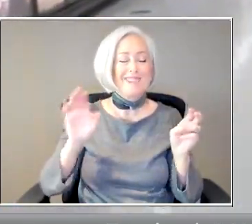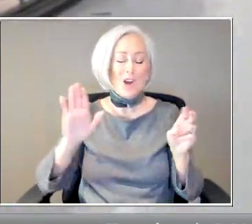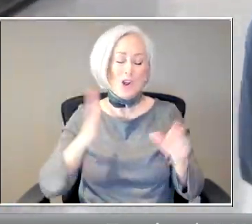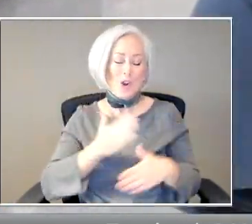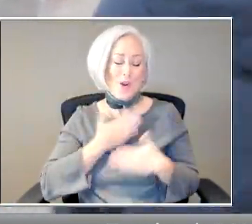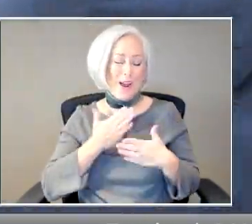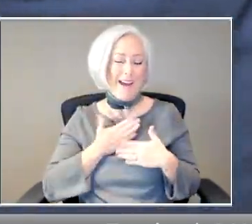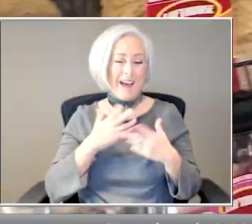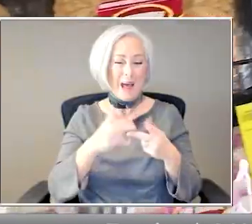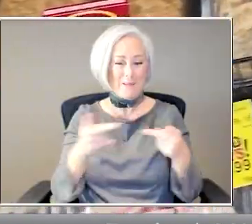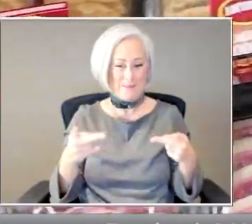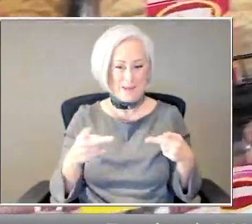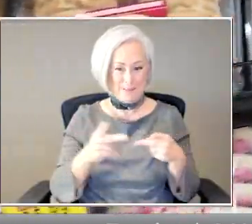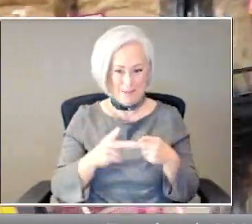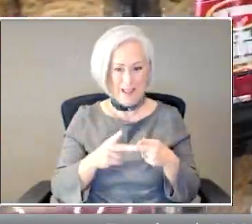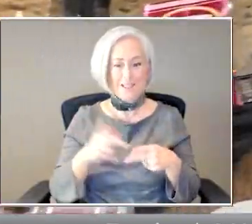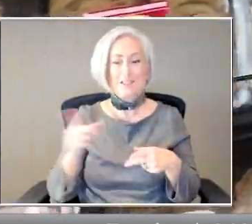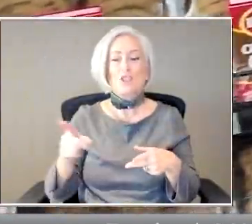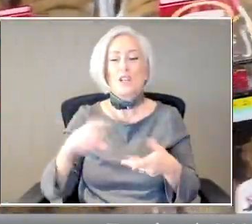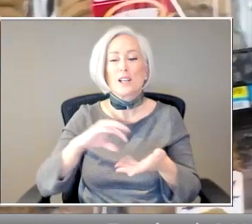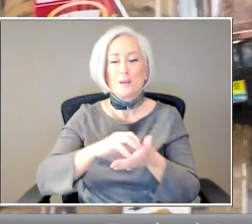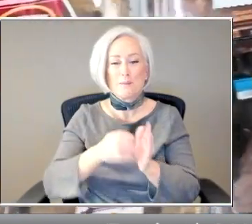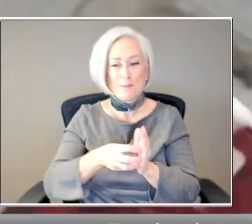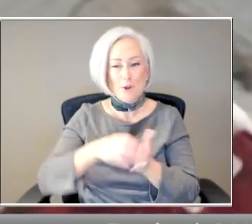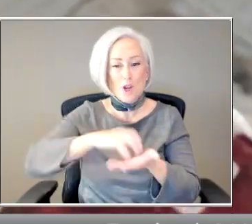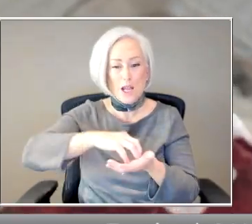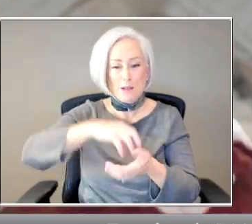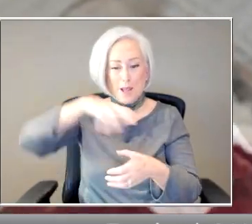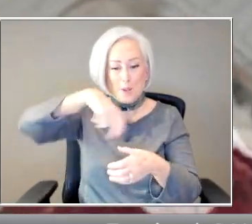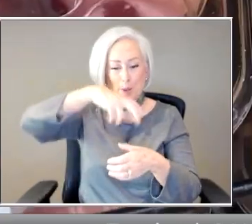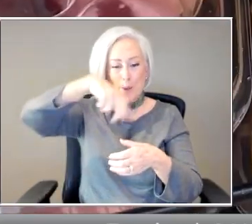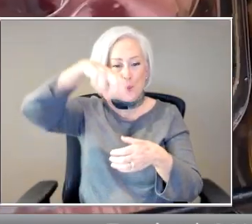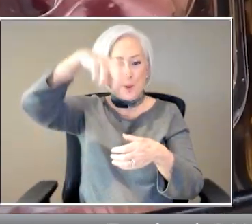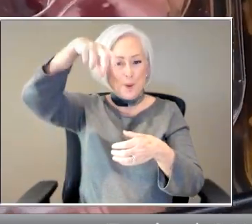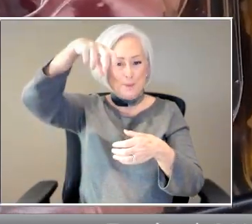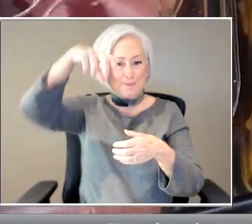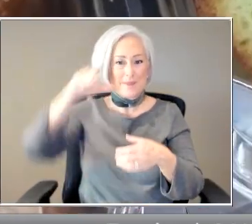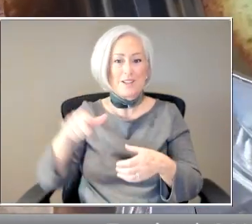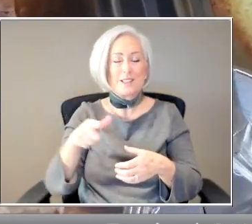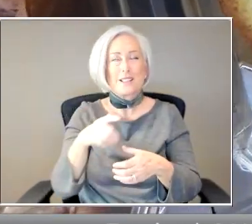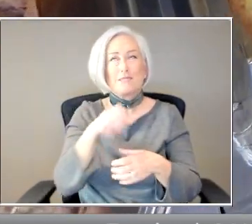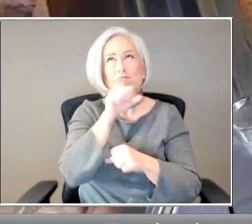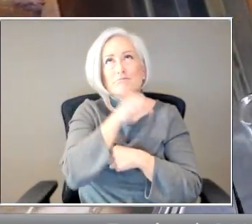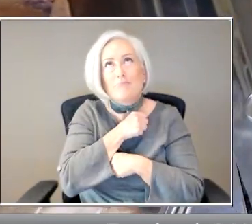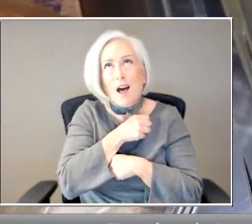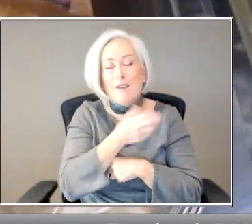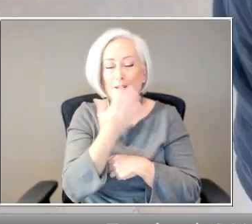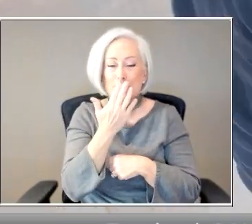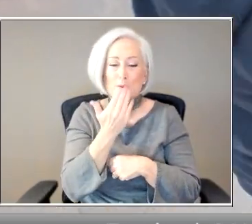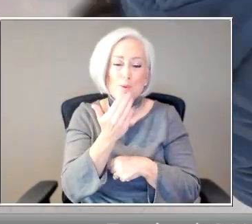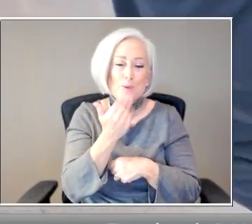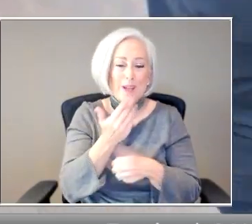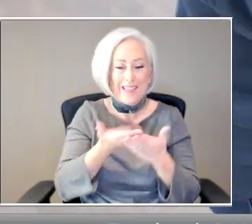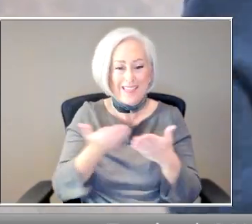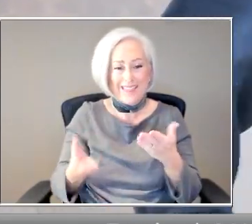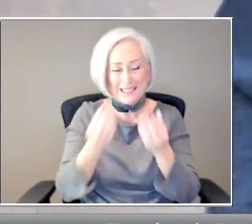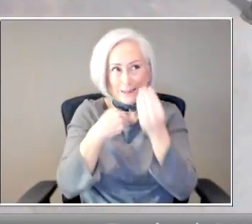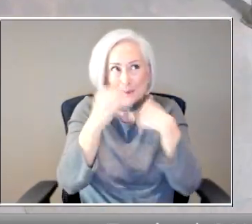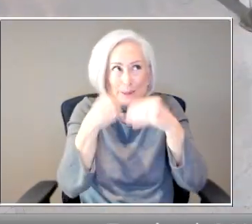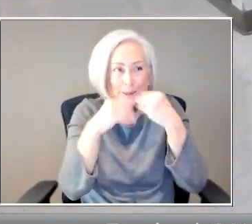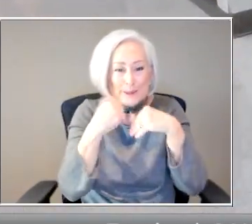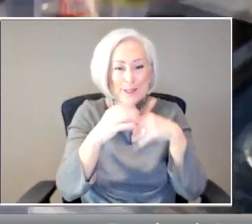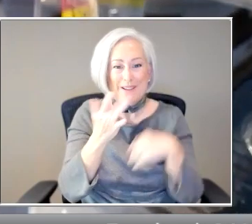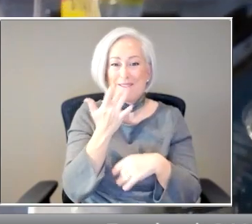I do cupcakes. And yes, she also has a sweet tooth. I love eating them. They're like my favorite thing to eat. We